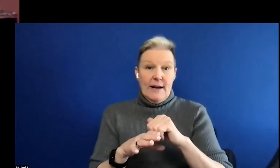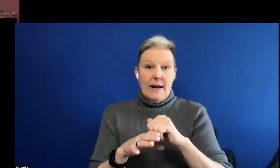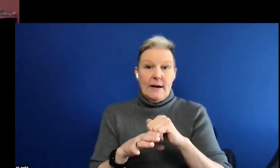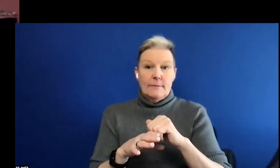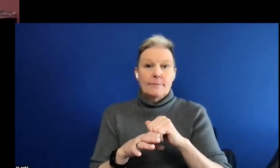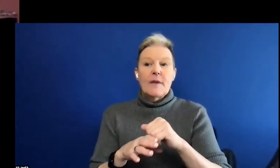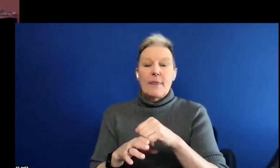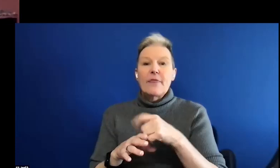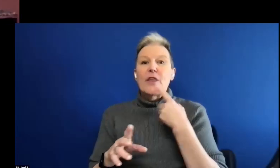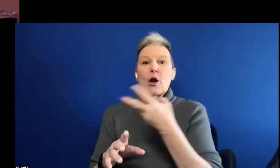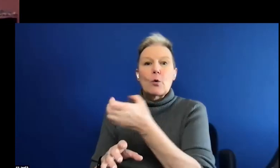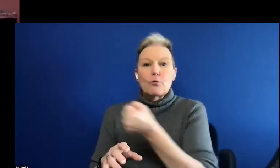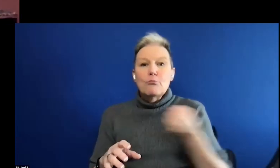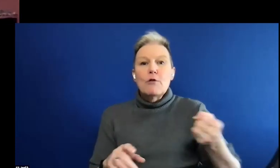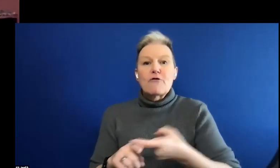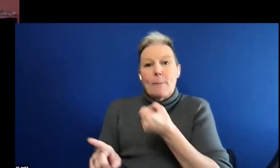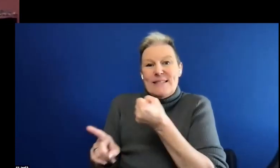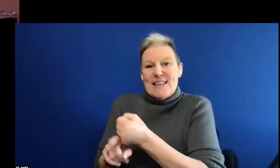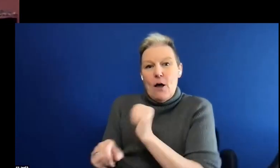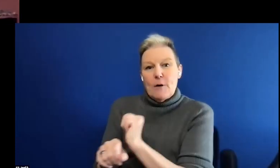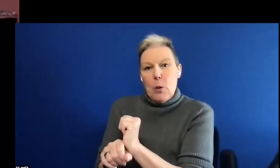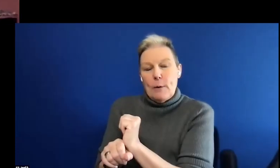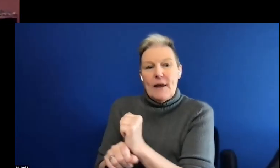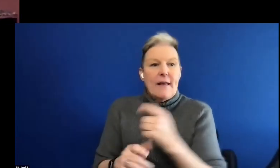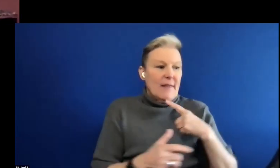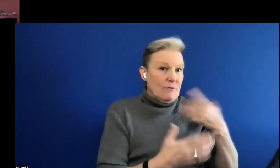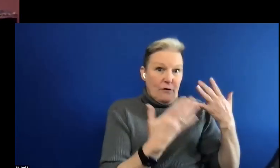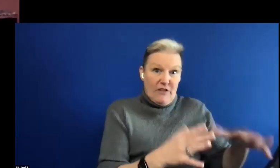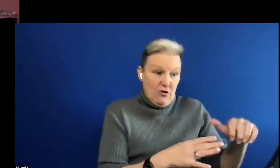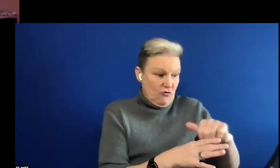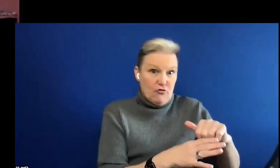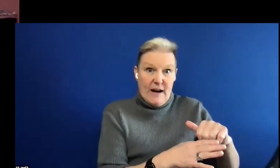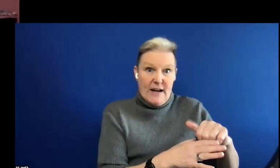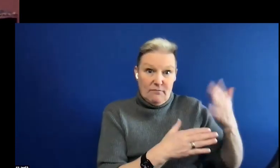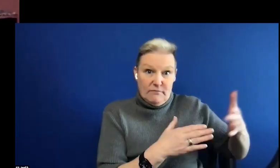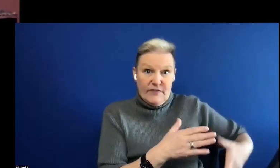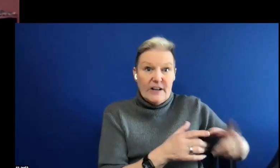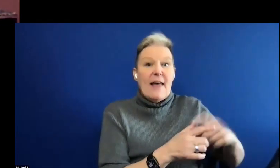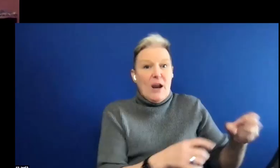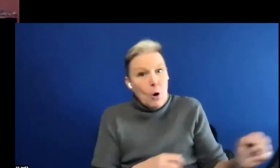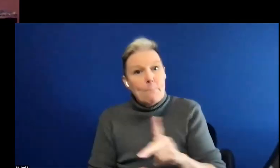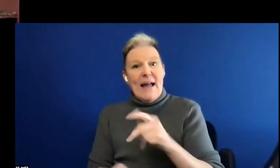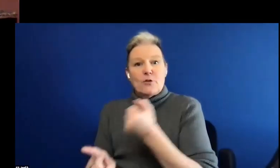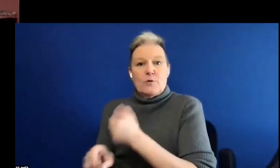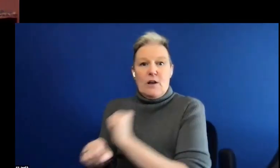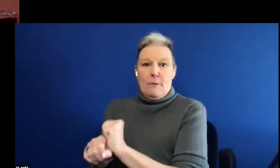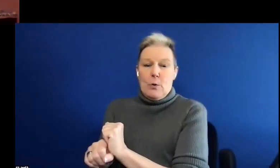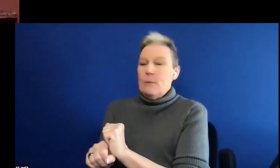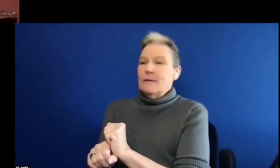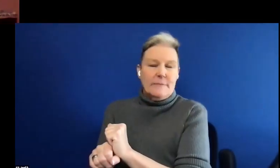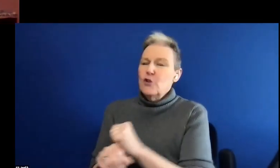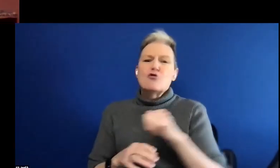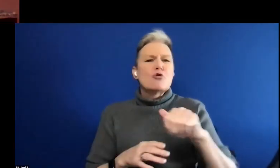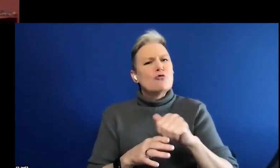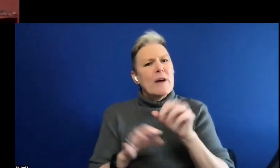of the self-employment program, they have to complete the training, and then they have to come back. So training is important for people who